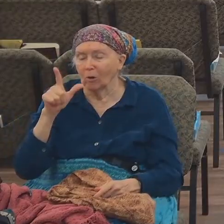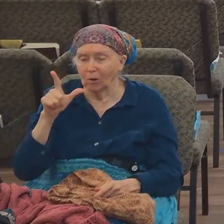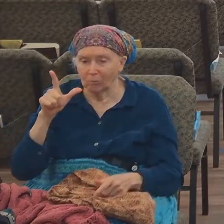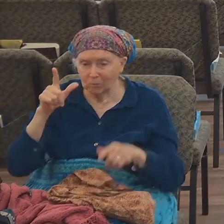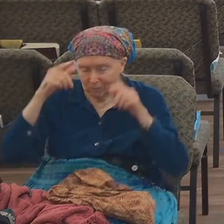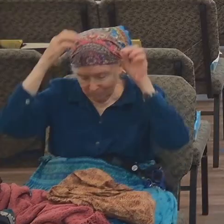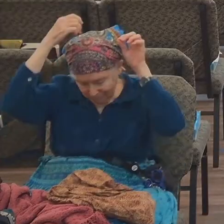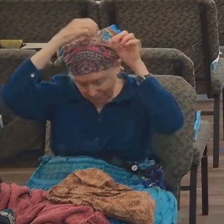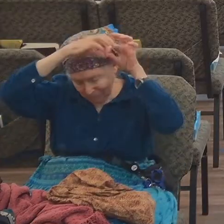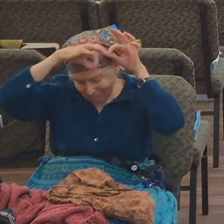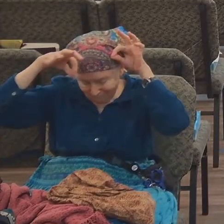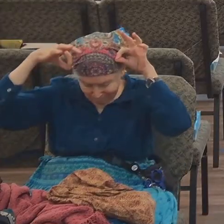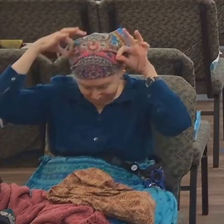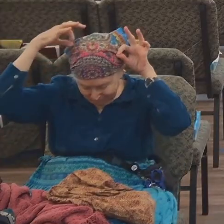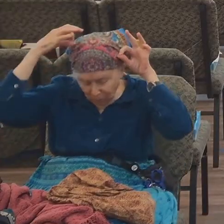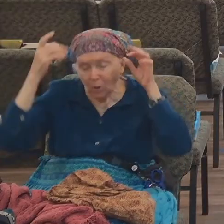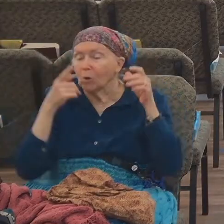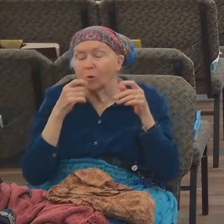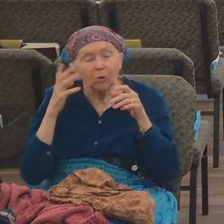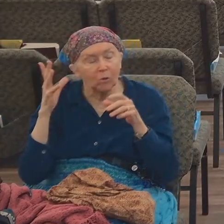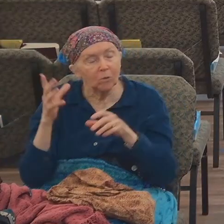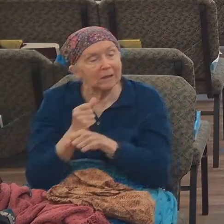those?